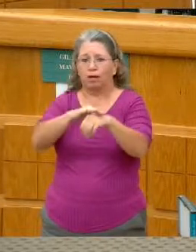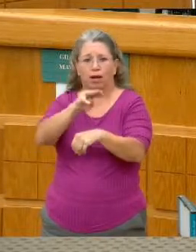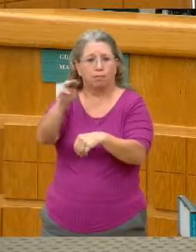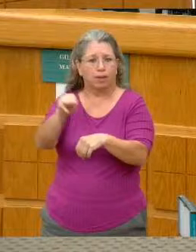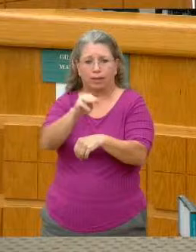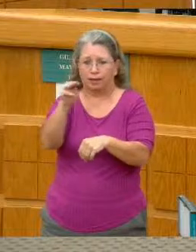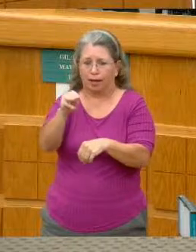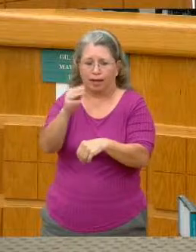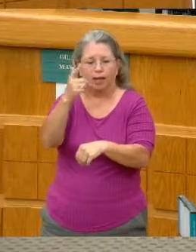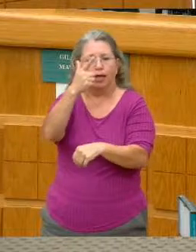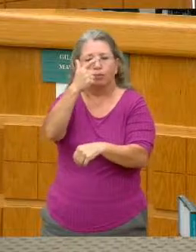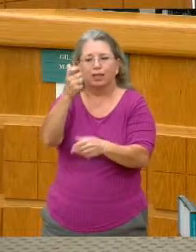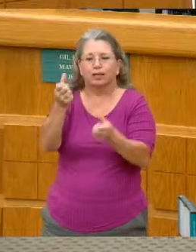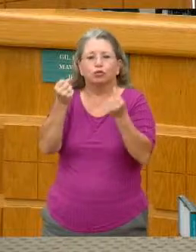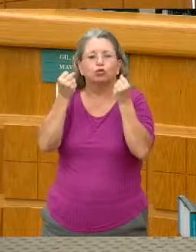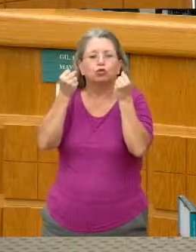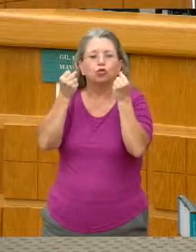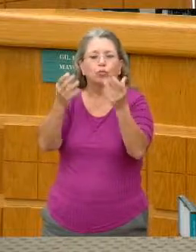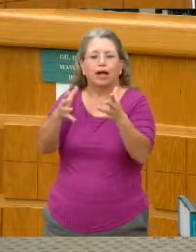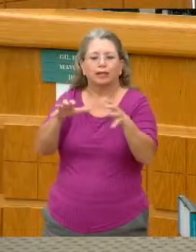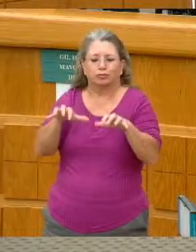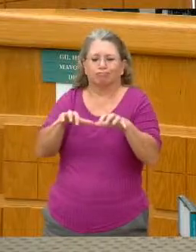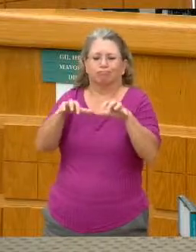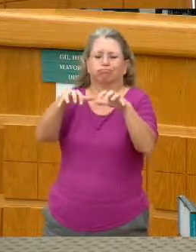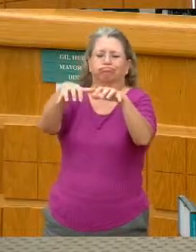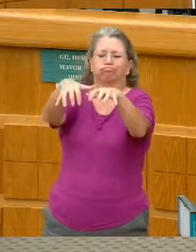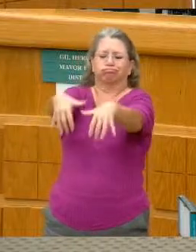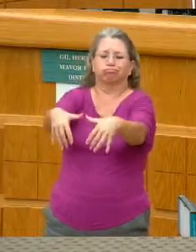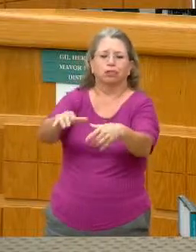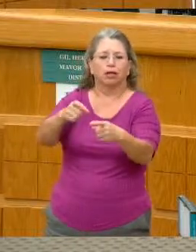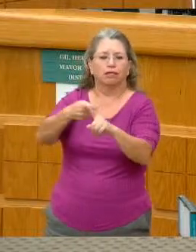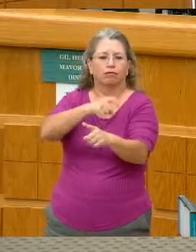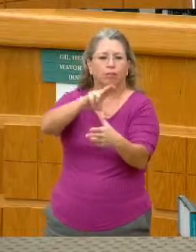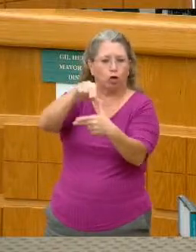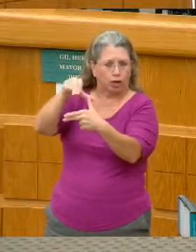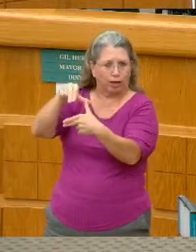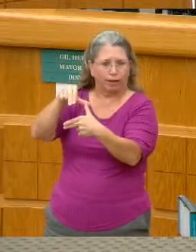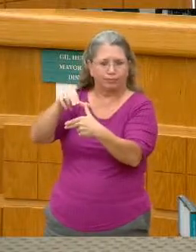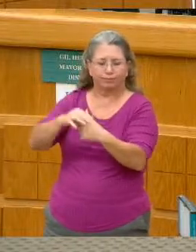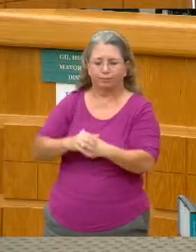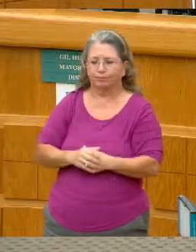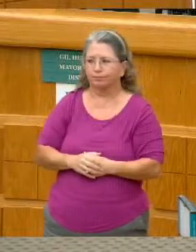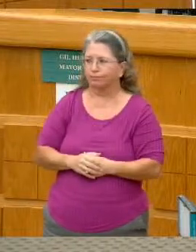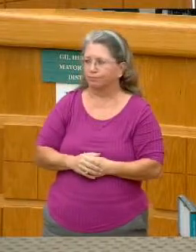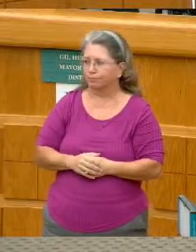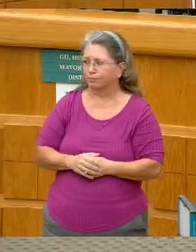Hannah sand to be moved on Access Road 4.